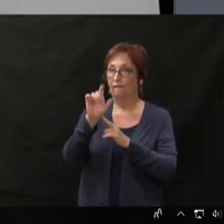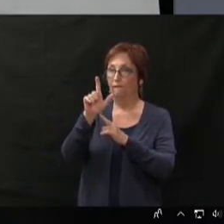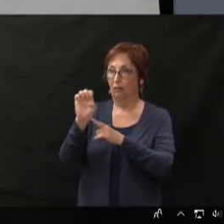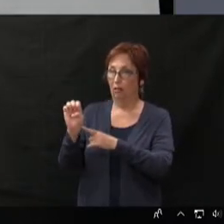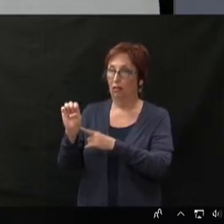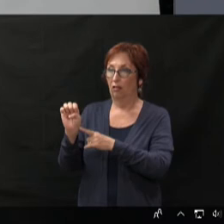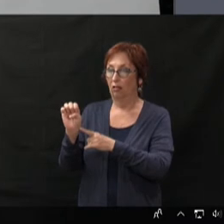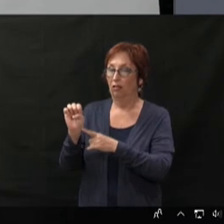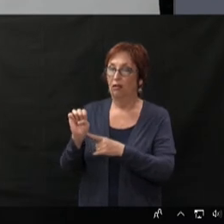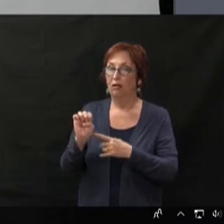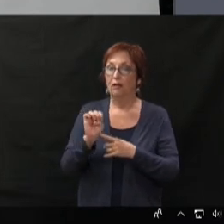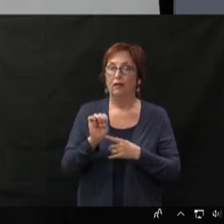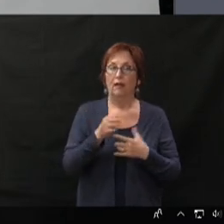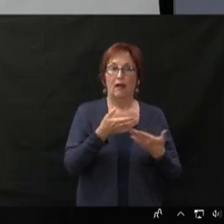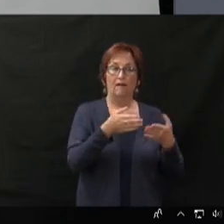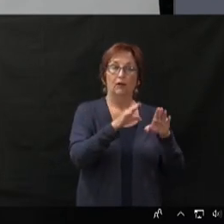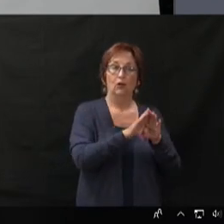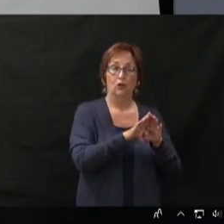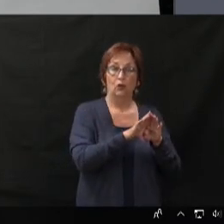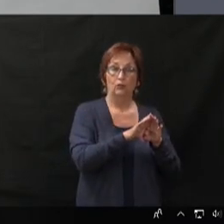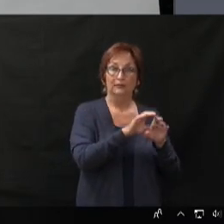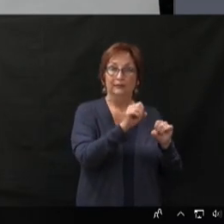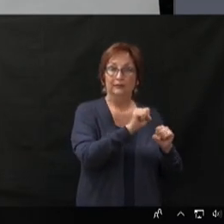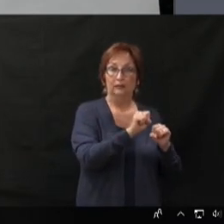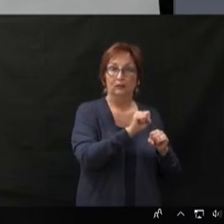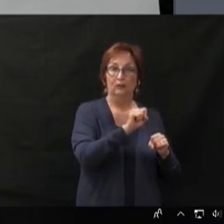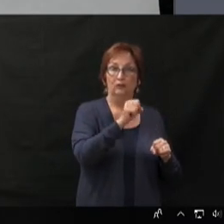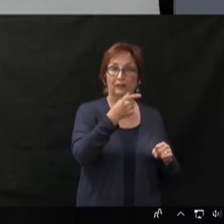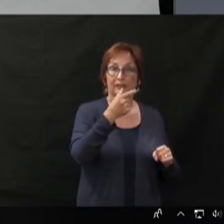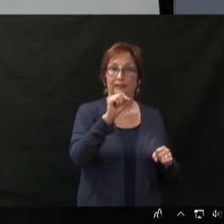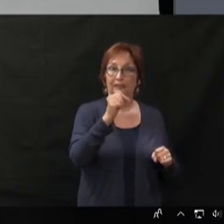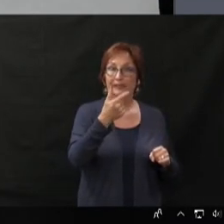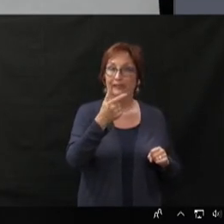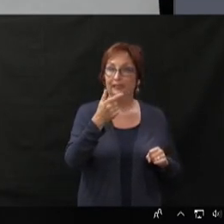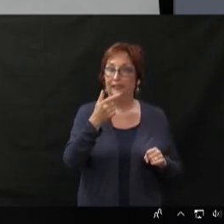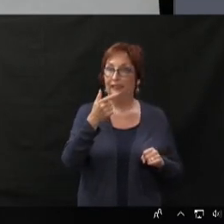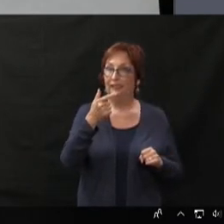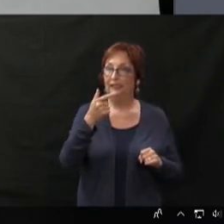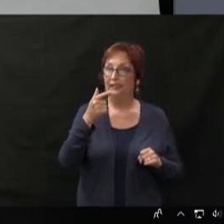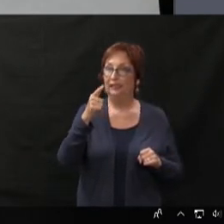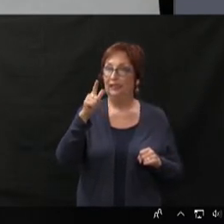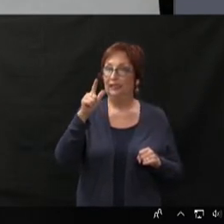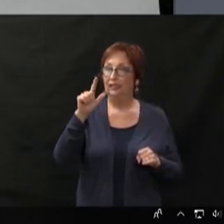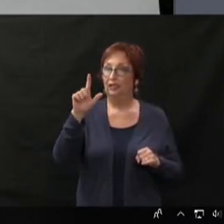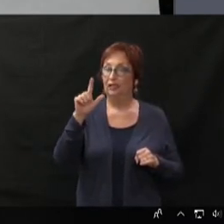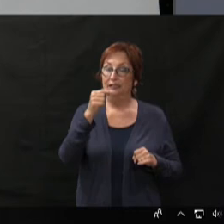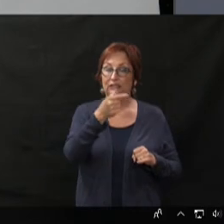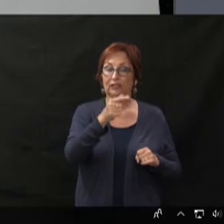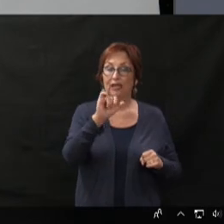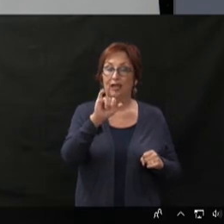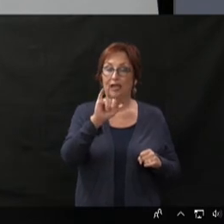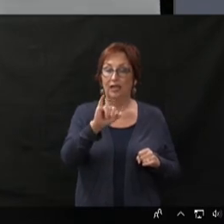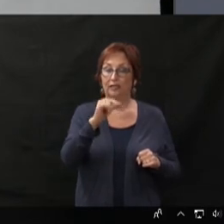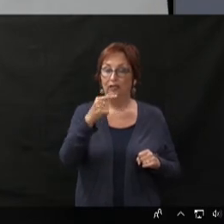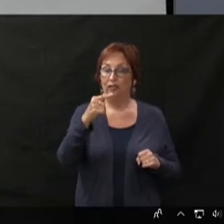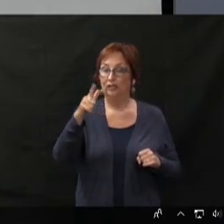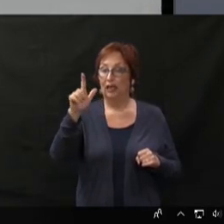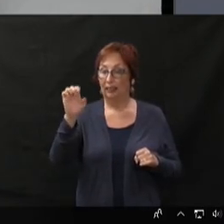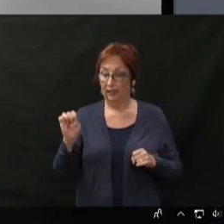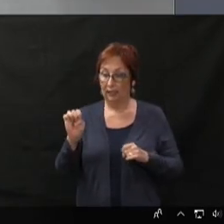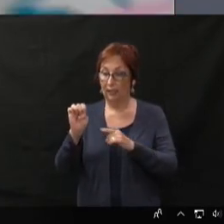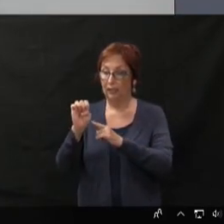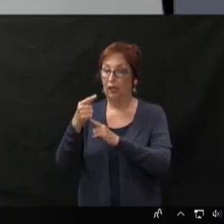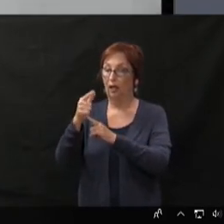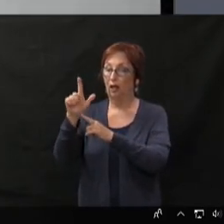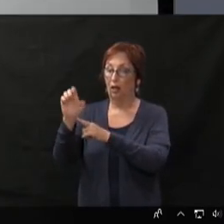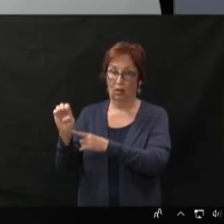Full. I have a closed syllable gig. And a consonant LE, goal, everybody? Goal.